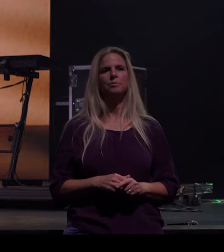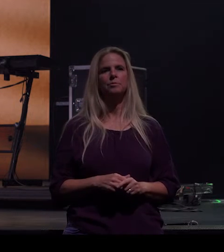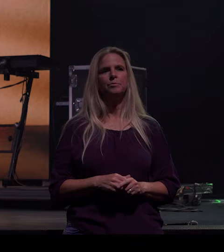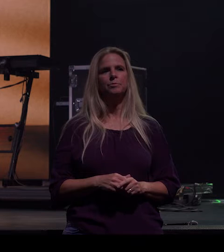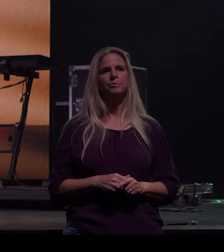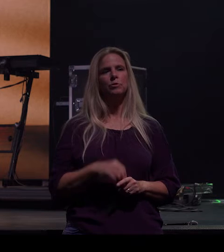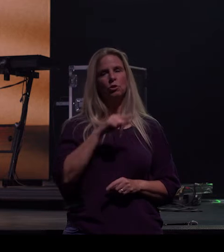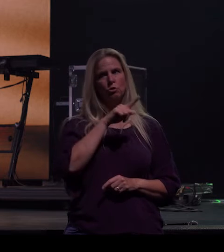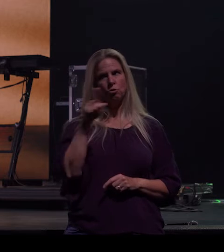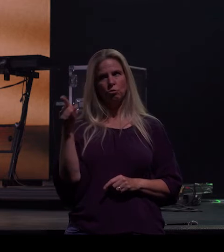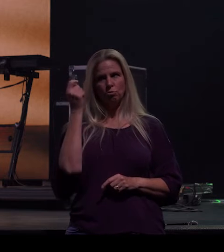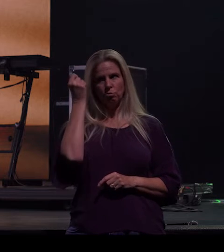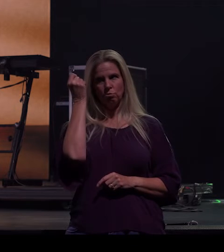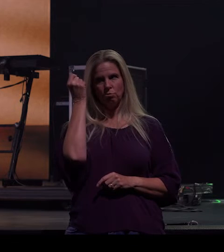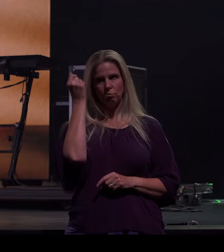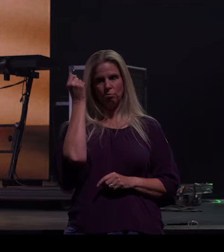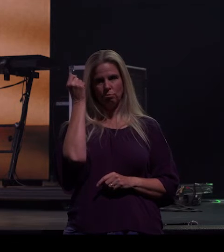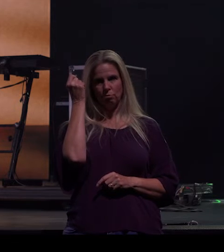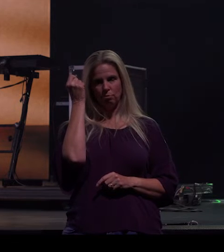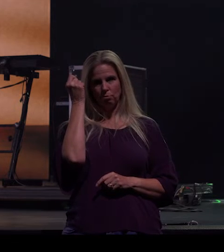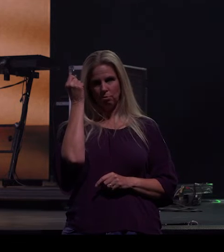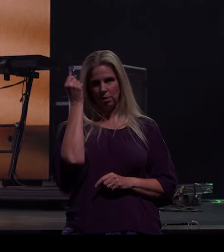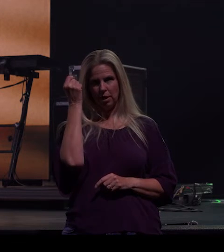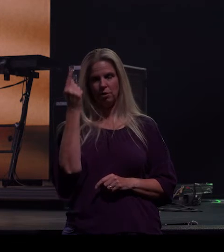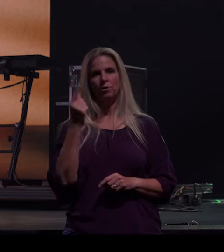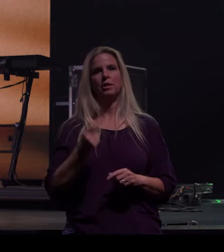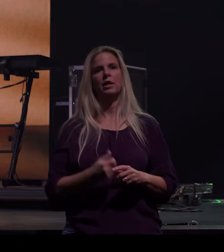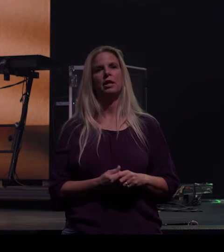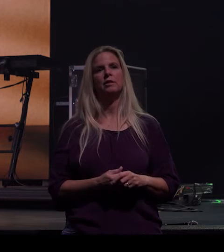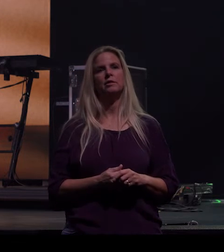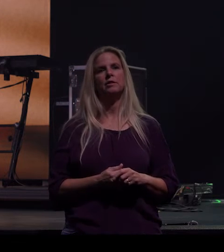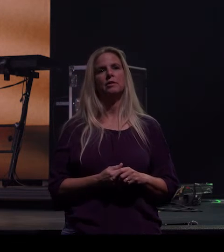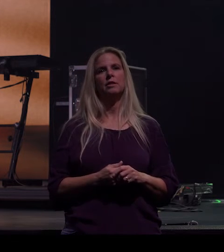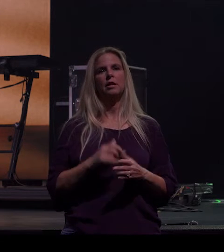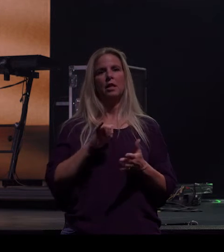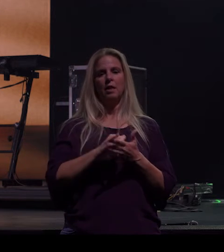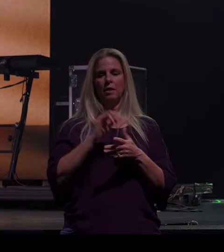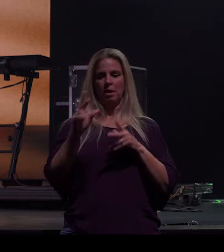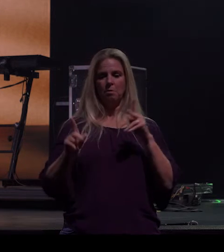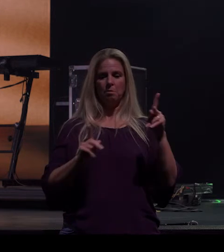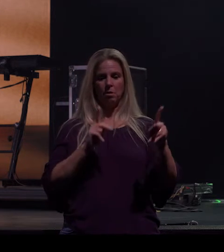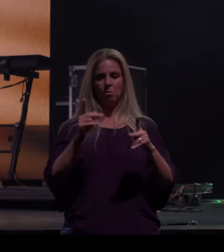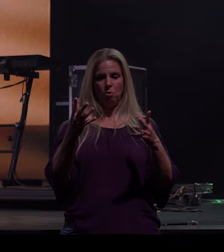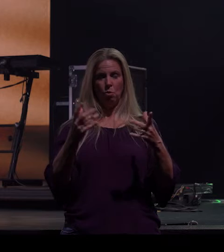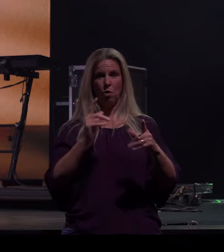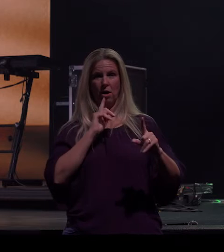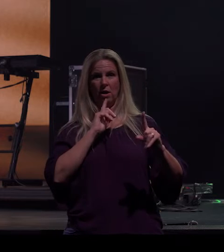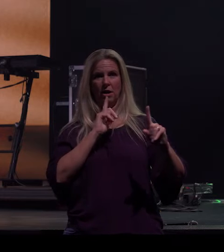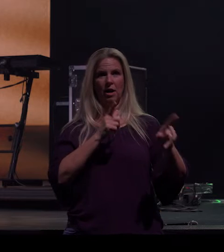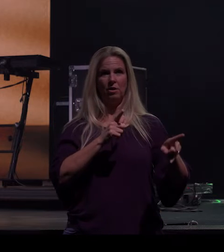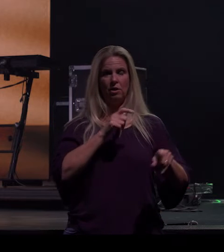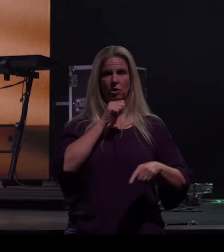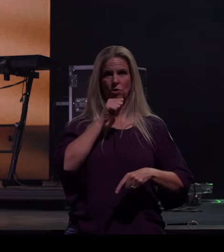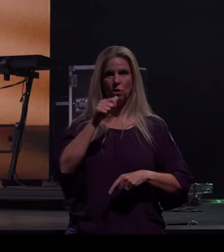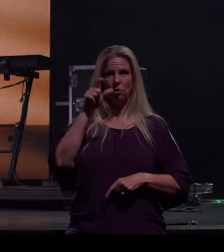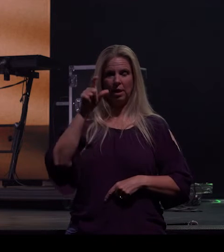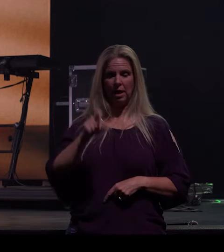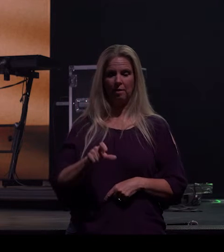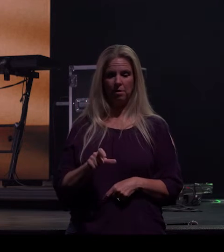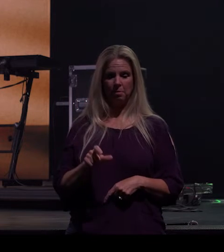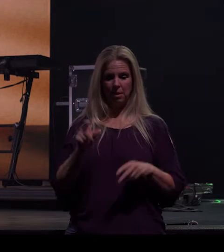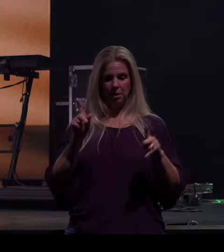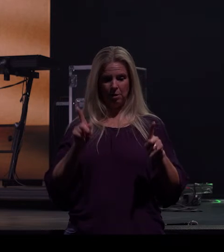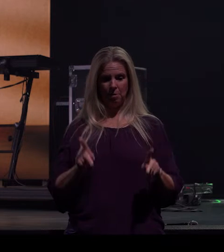Do you understand that just because people come to you for answers, you don't have to be the